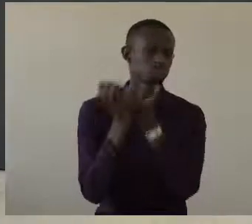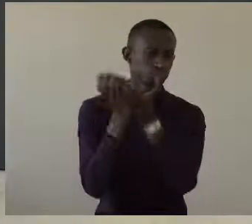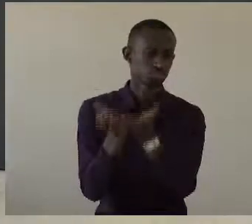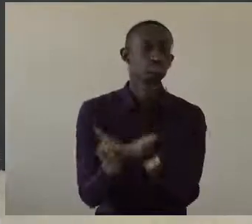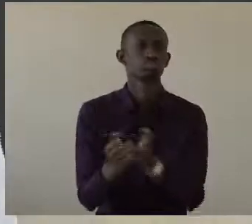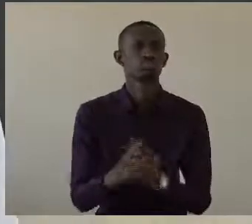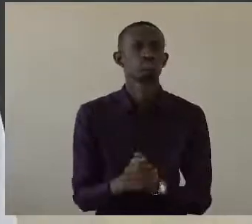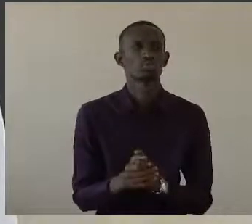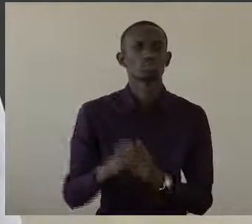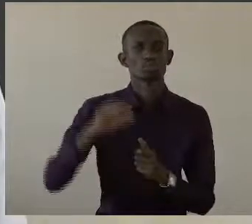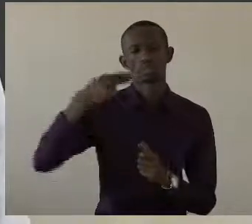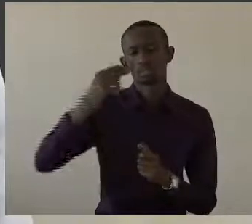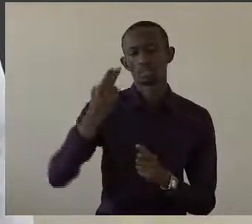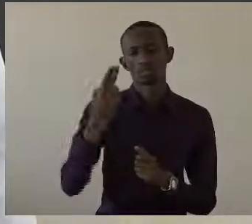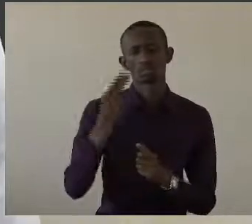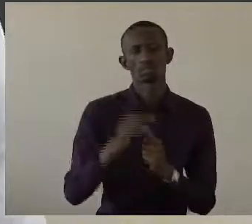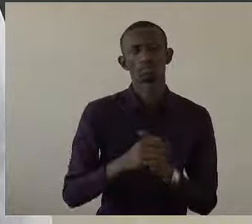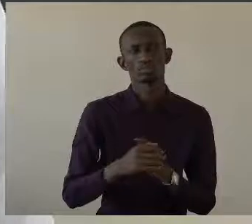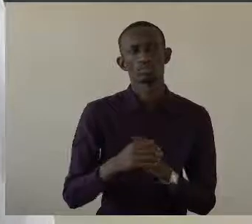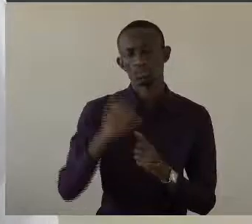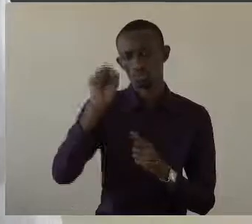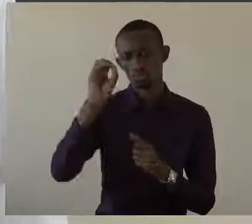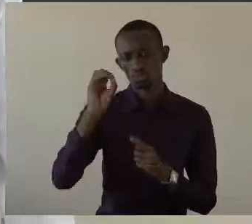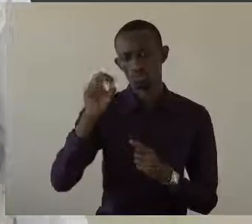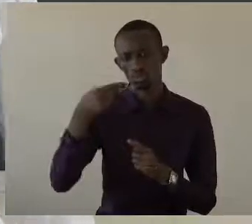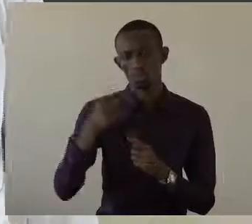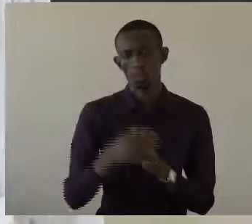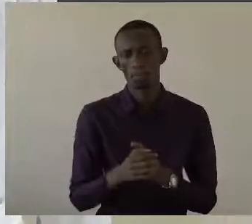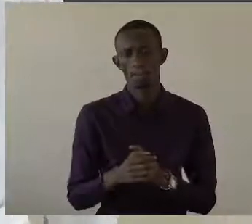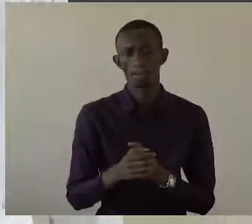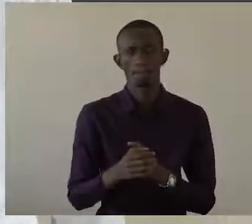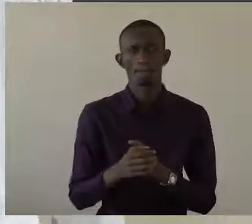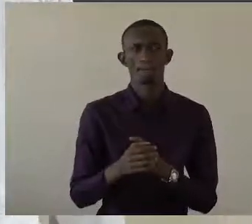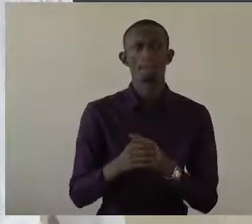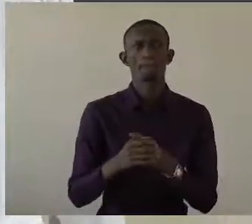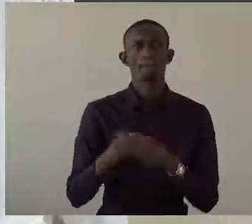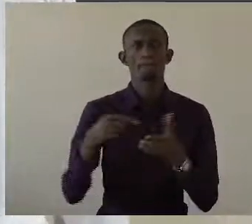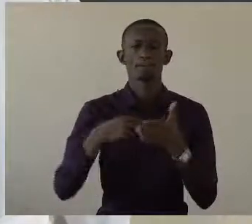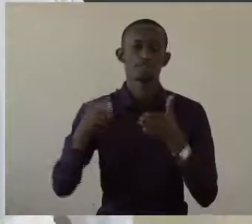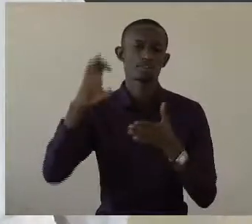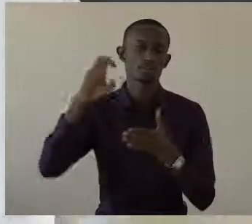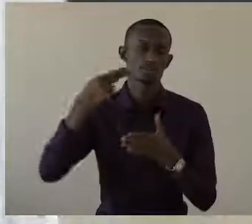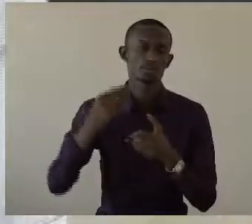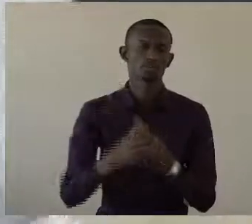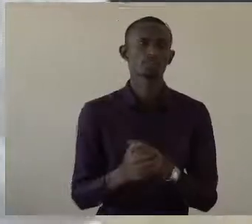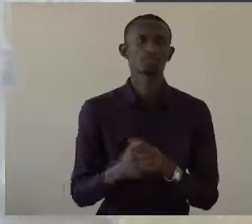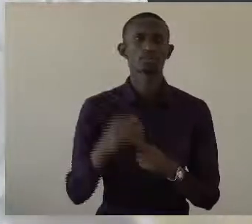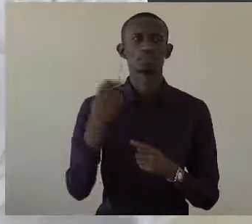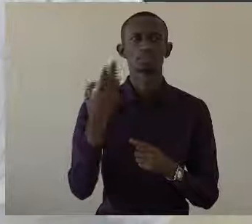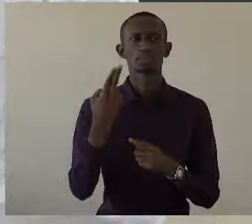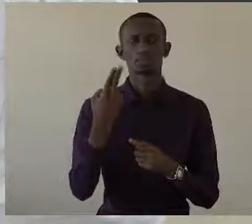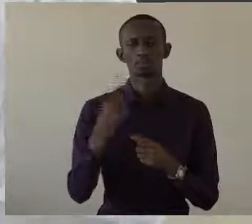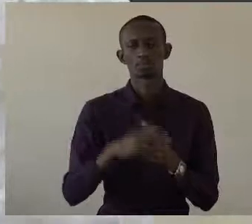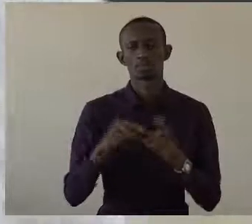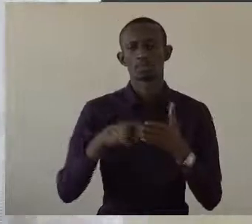what do we produce? We produce CH3, CH, CH3, OH. Now we have